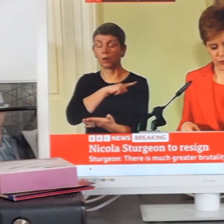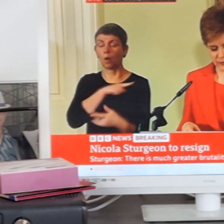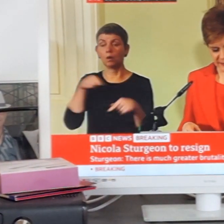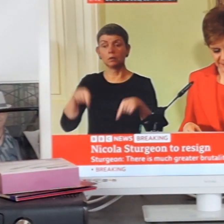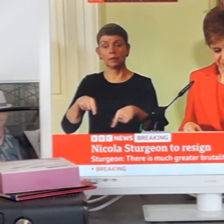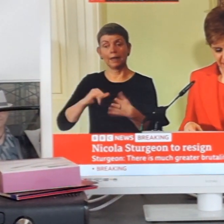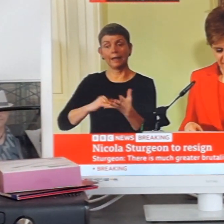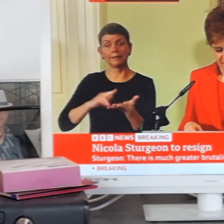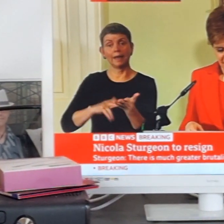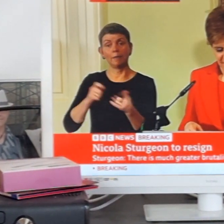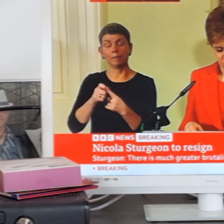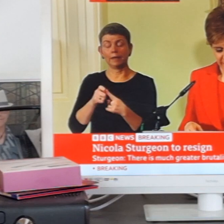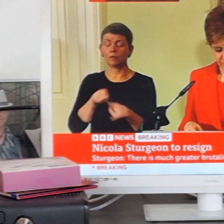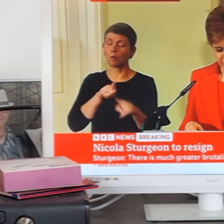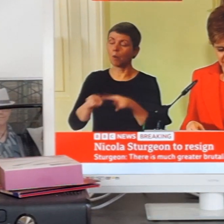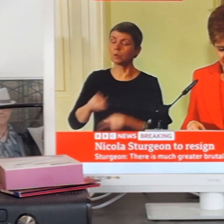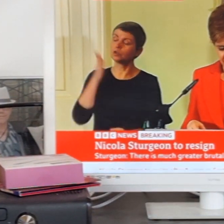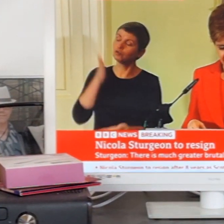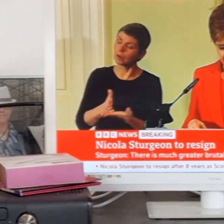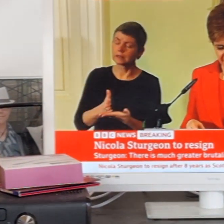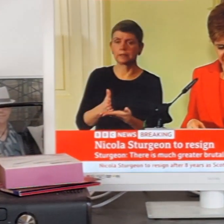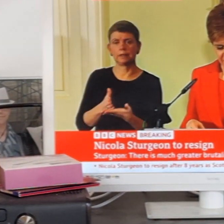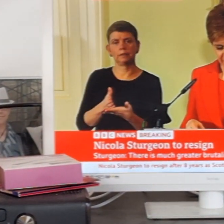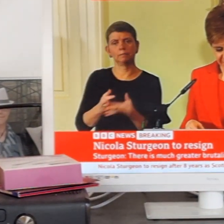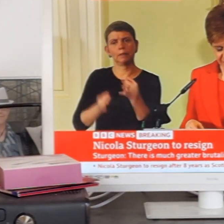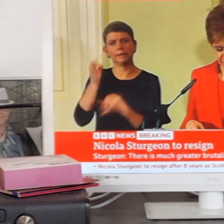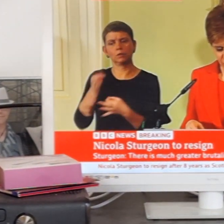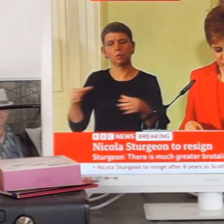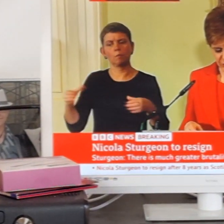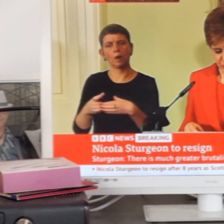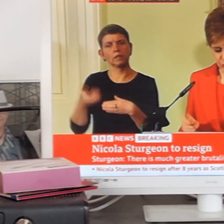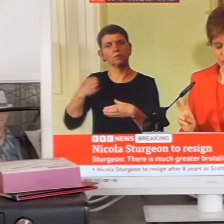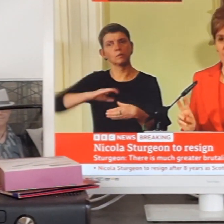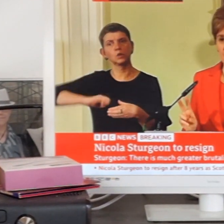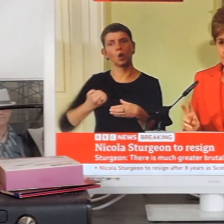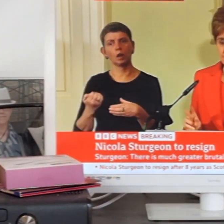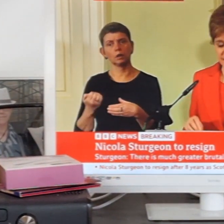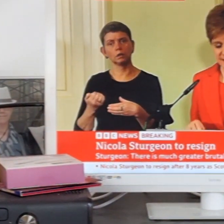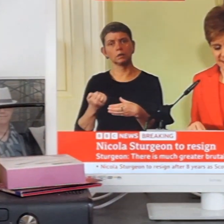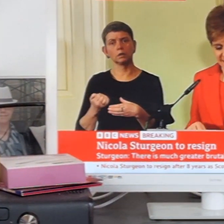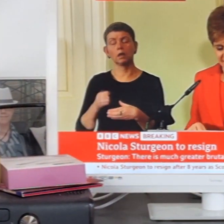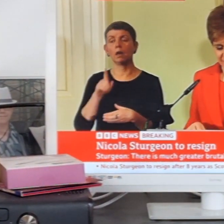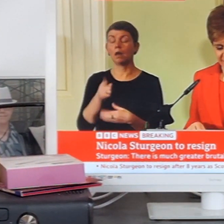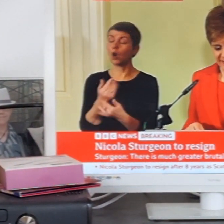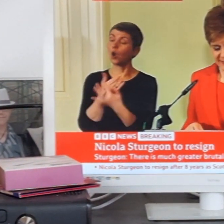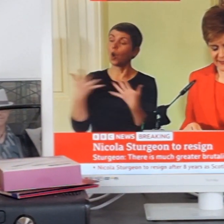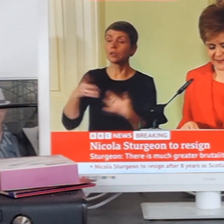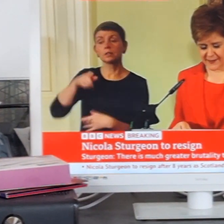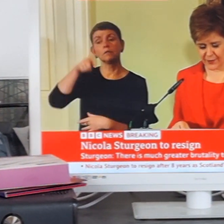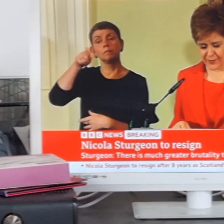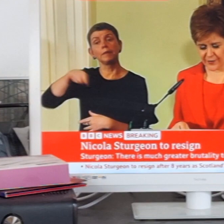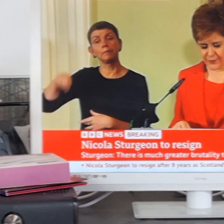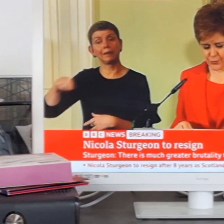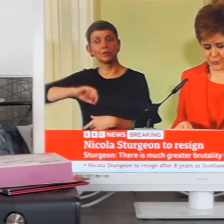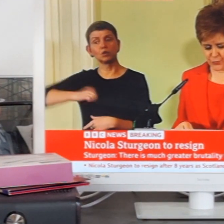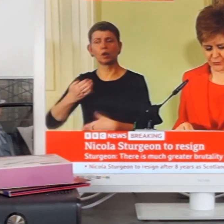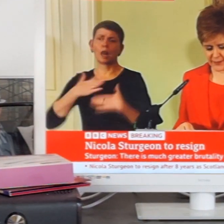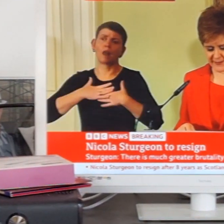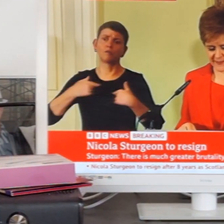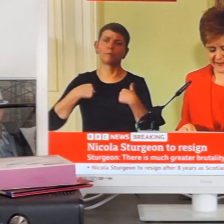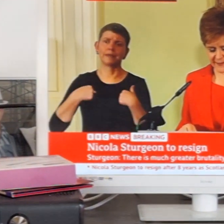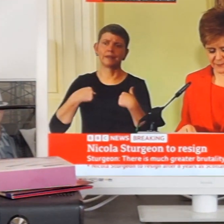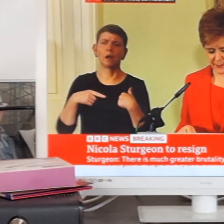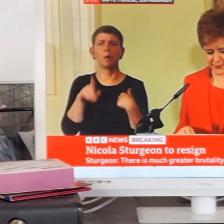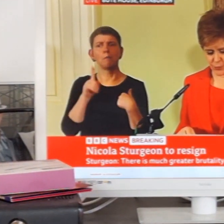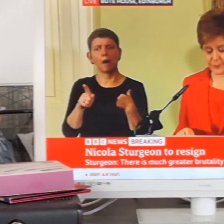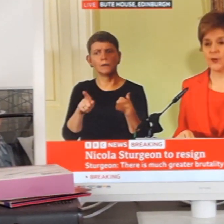party in Scotland. And while for every person in Scotland who loves me, there is another who,